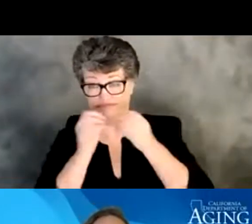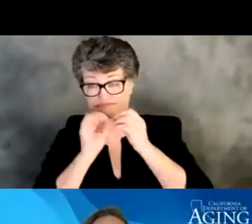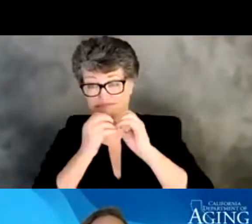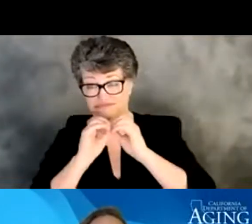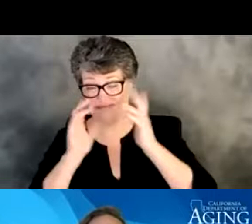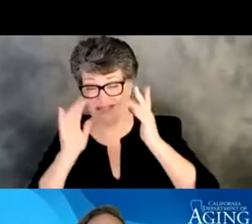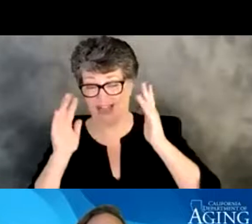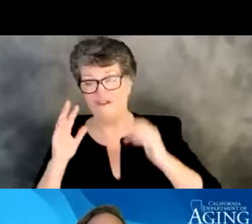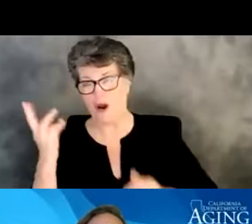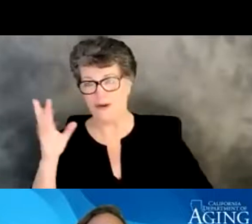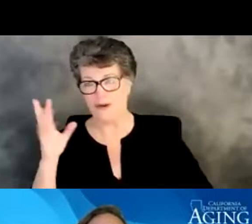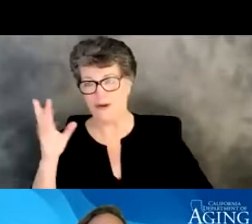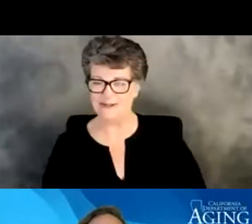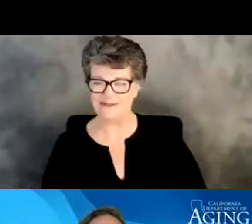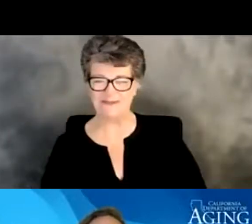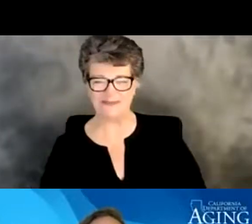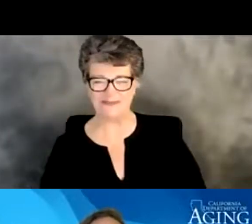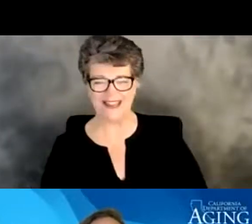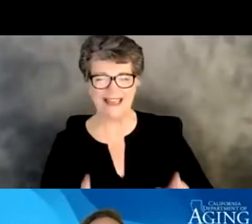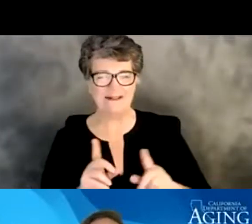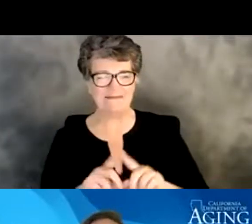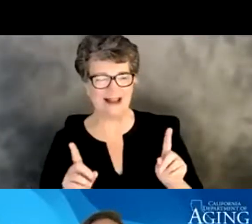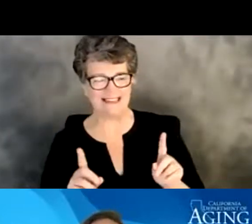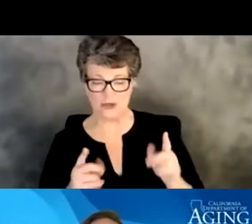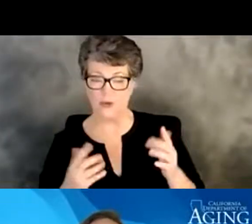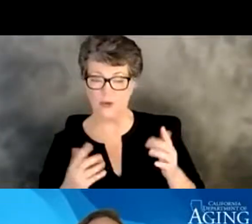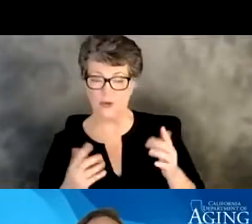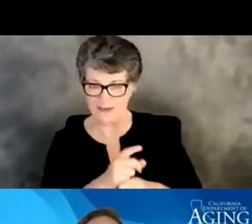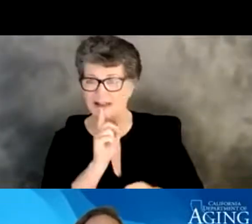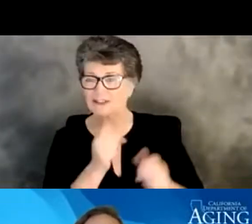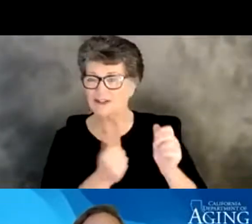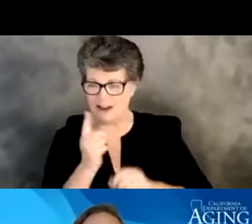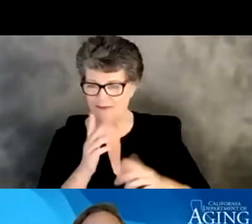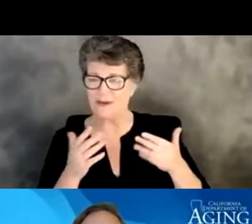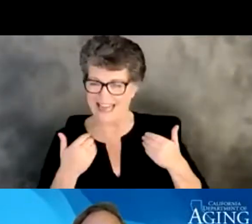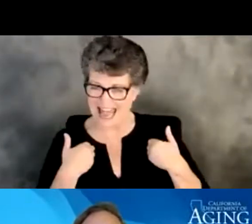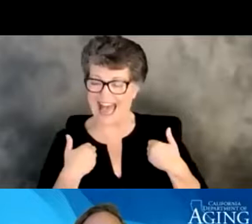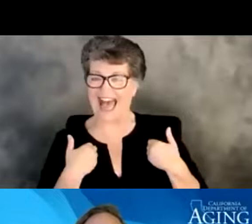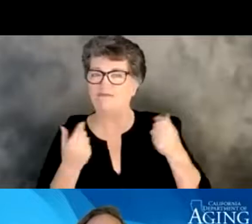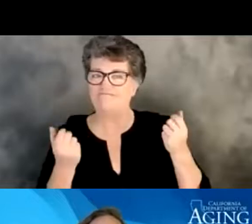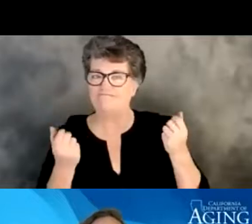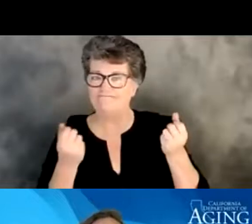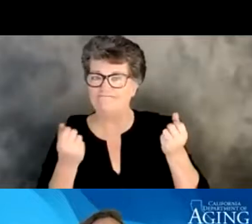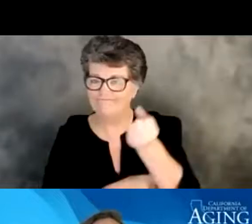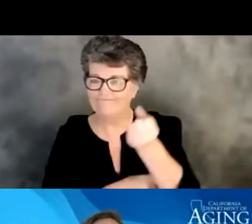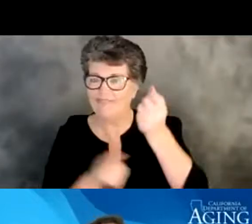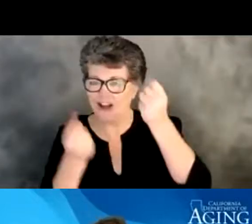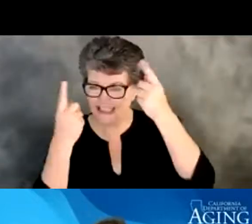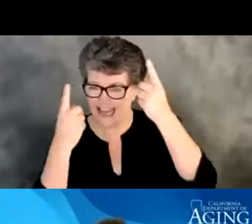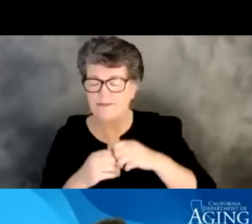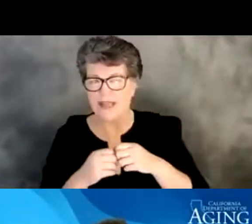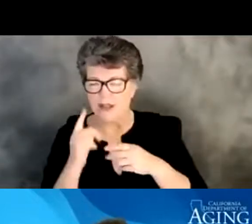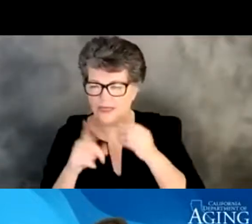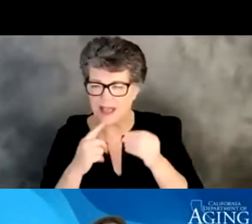a Wednesday afternoon, but we wanted to make sure everyone had the baseline and can think about what